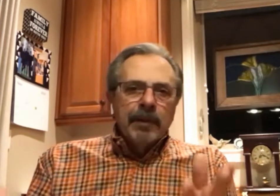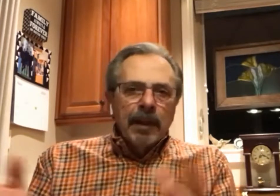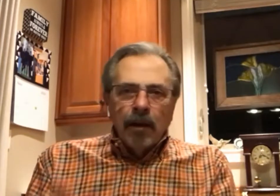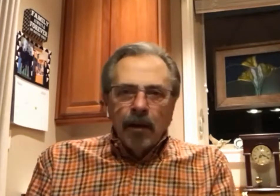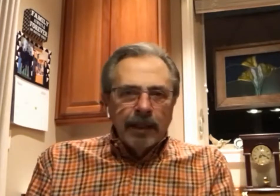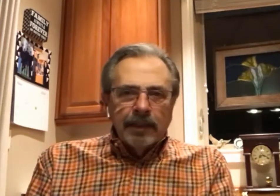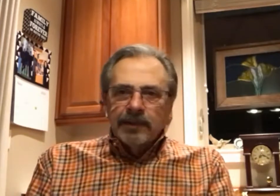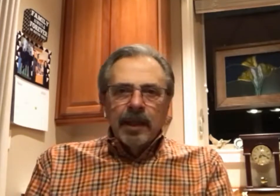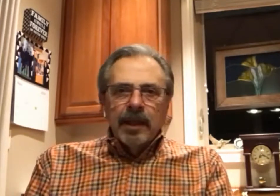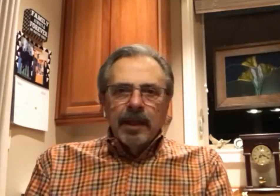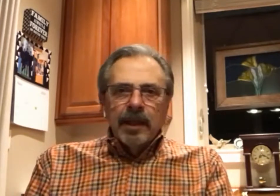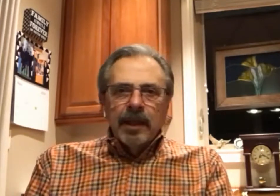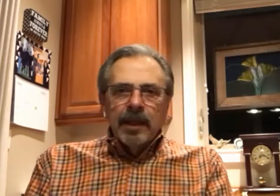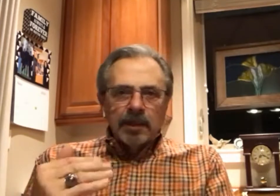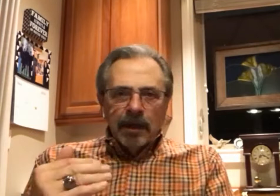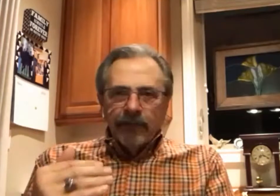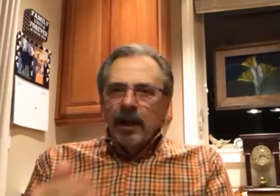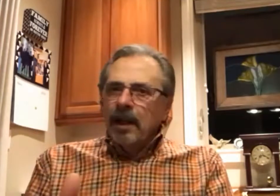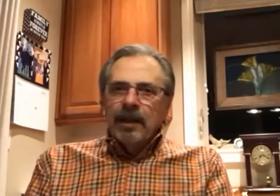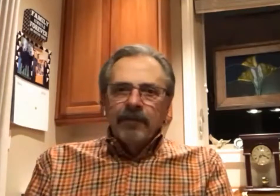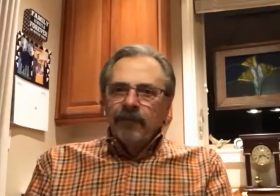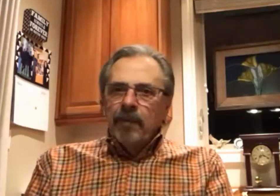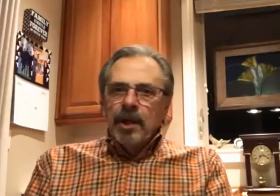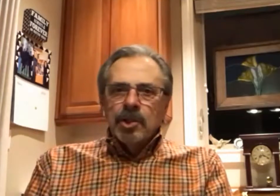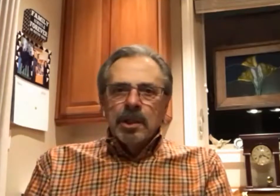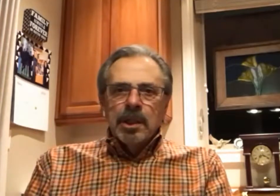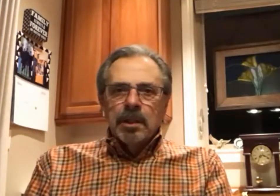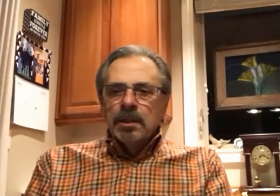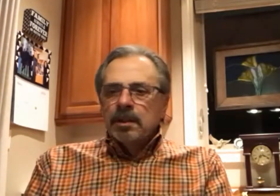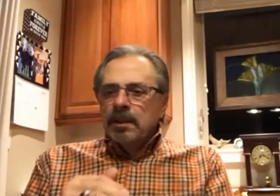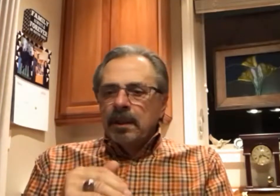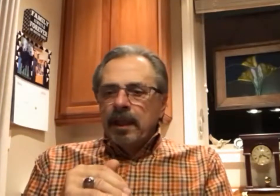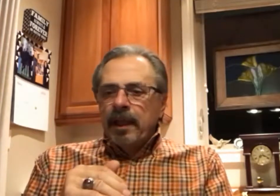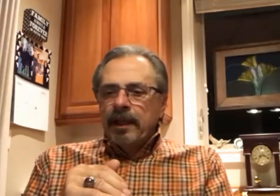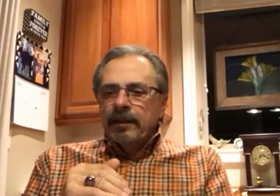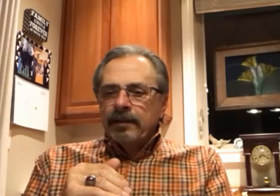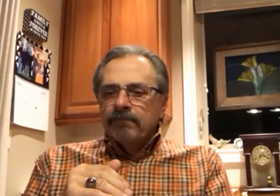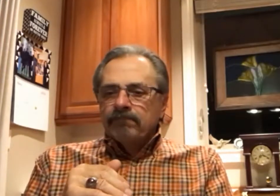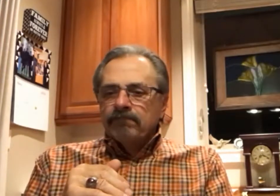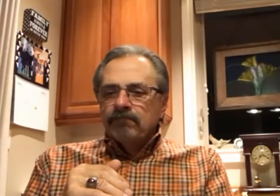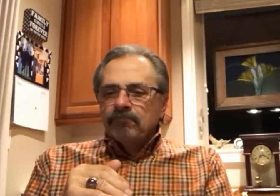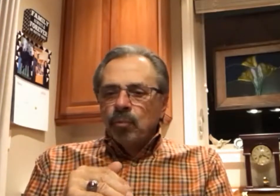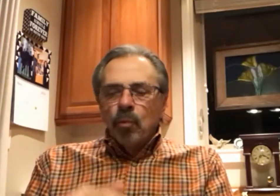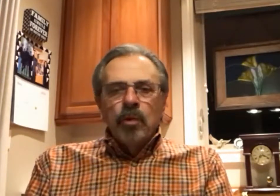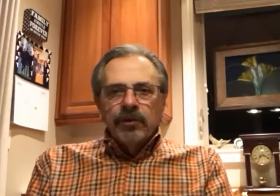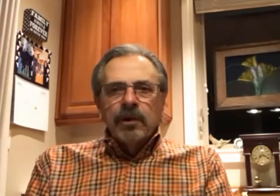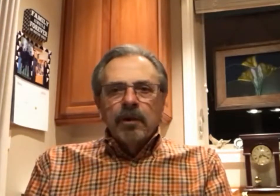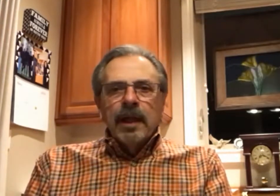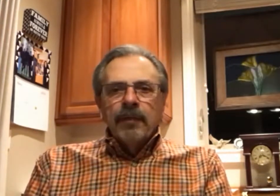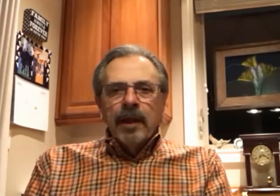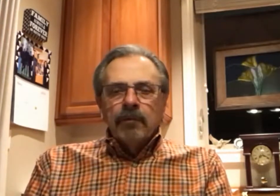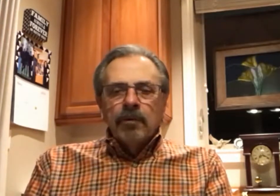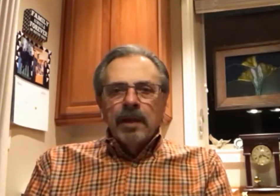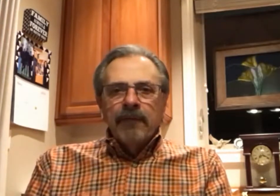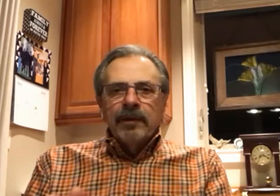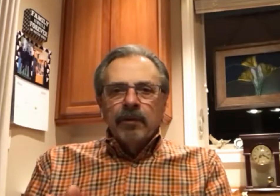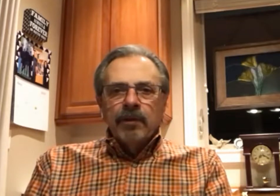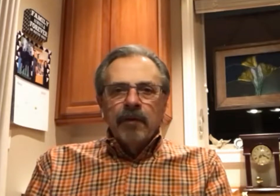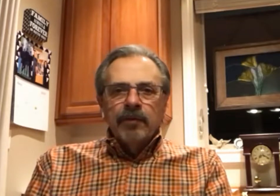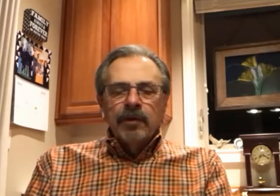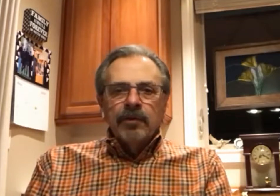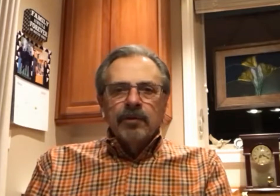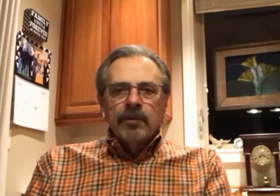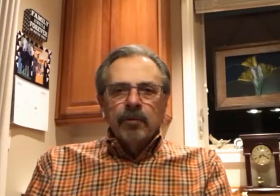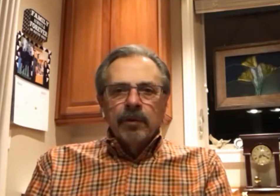But yeah, all I can say is I've got a lot of information here, and we'll start down that road having